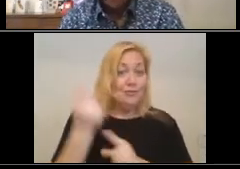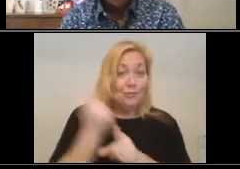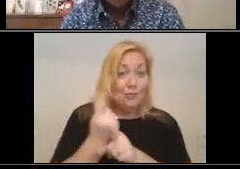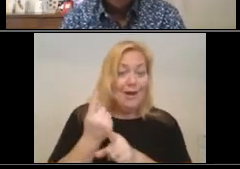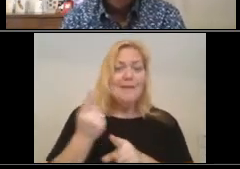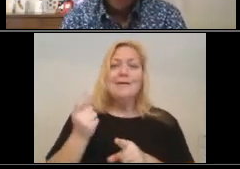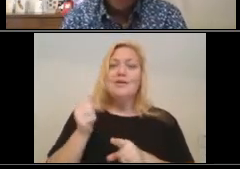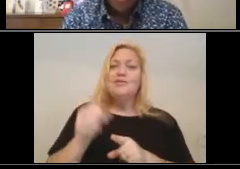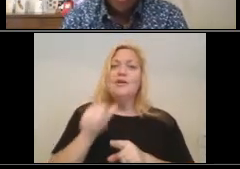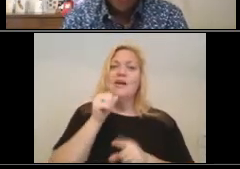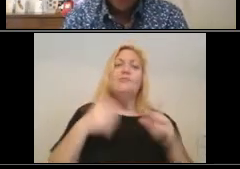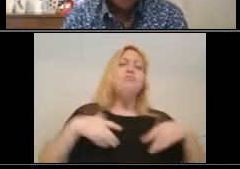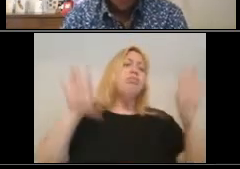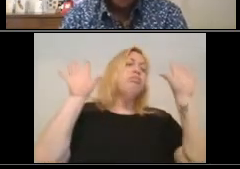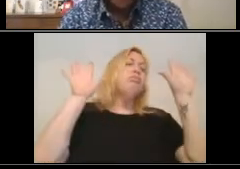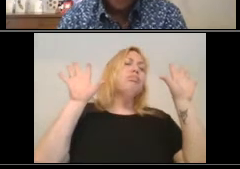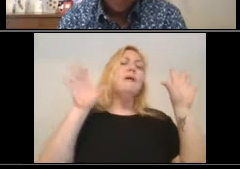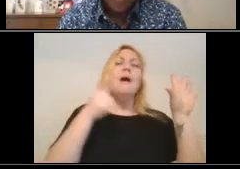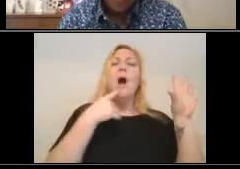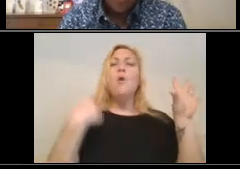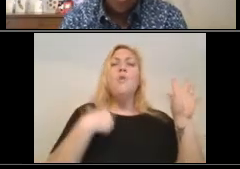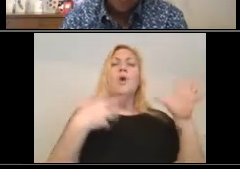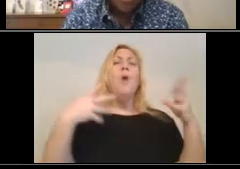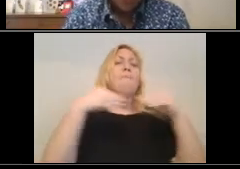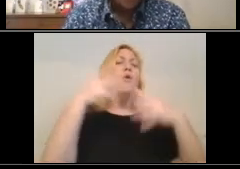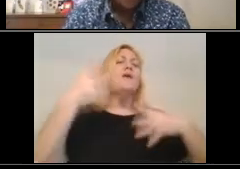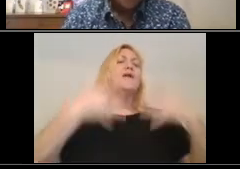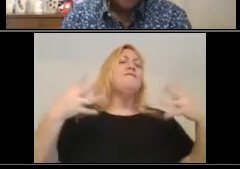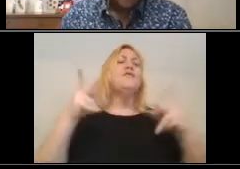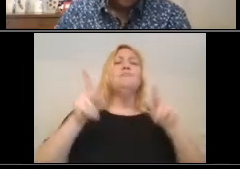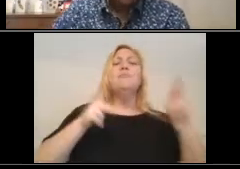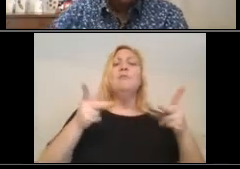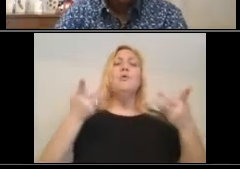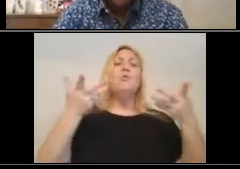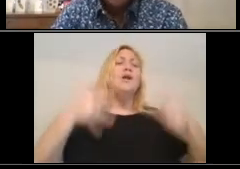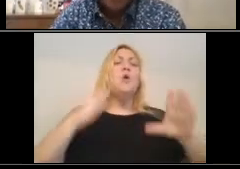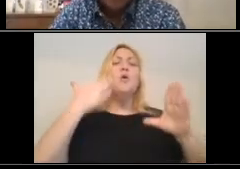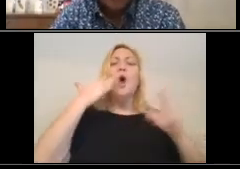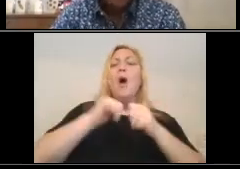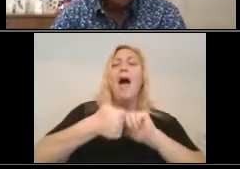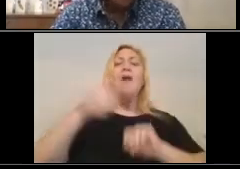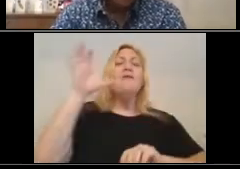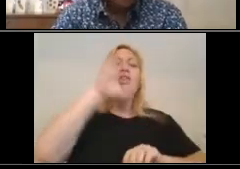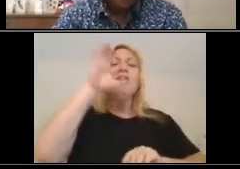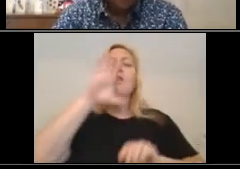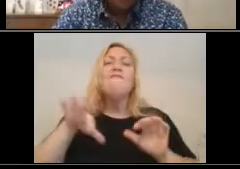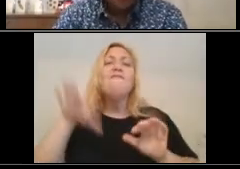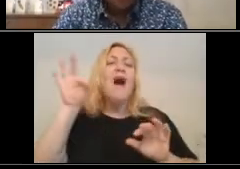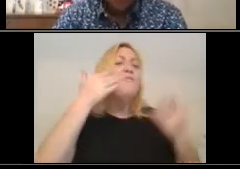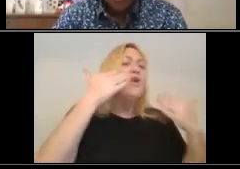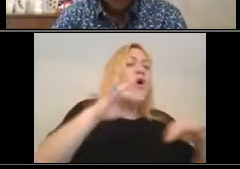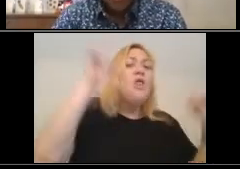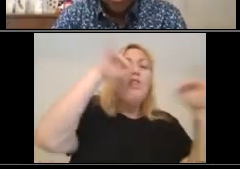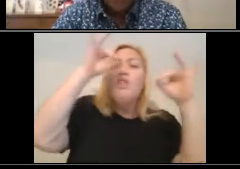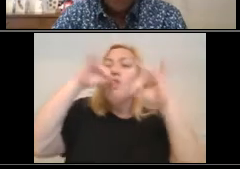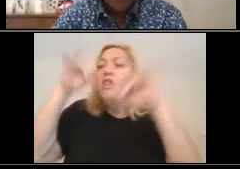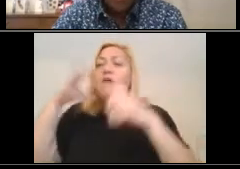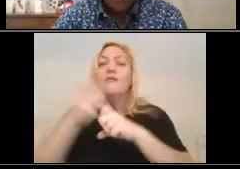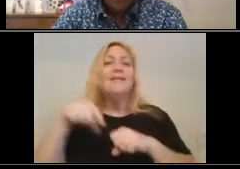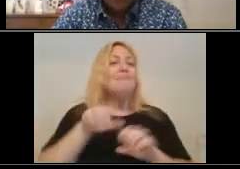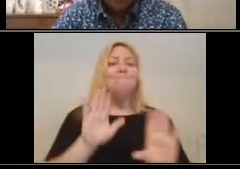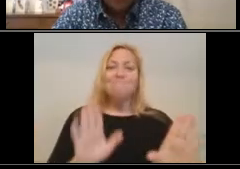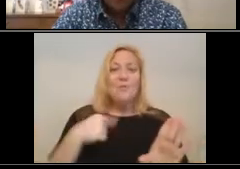just throwing your hands up and saying, we want more diverse people and we don't know how to find them and we don't know if we'll get them, we have